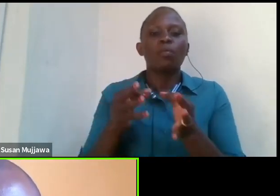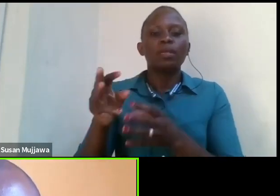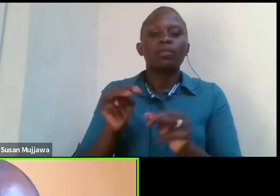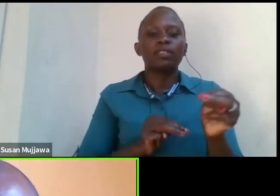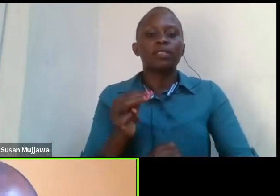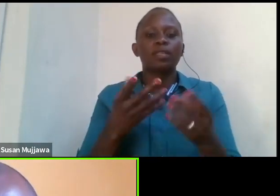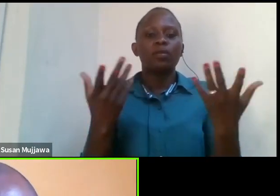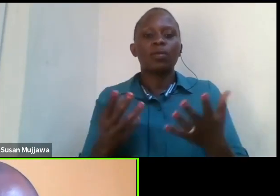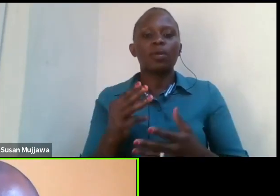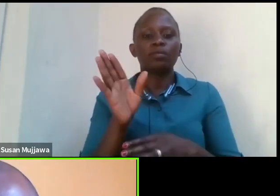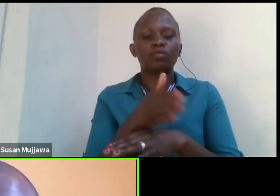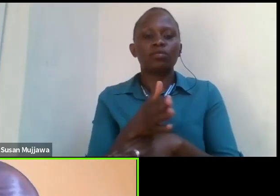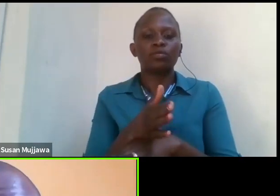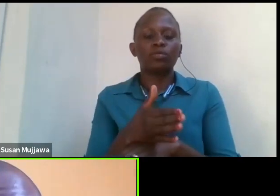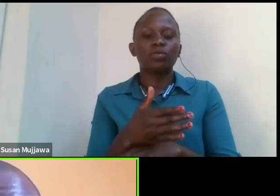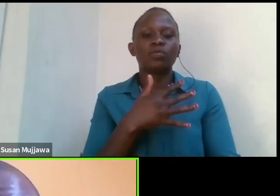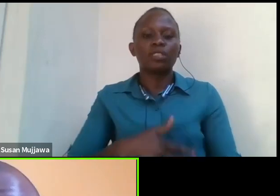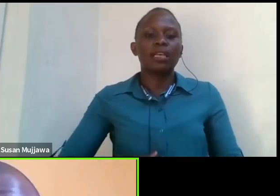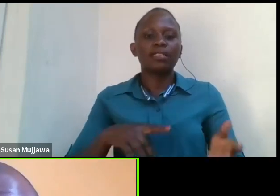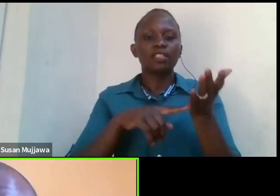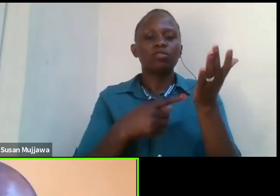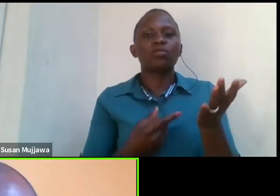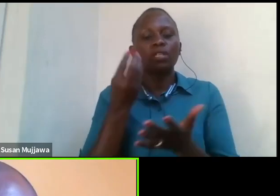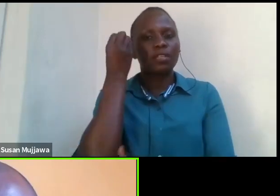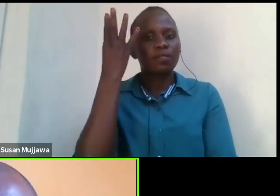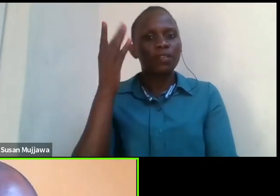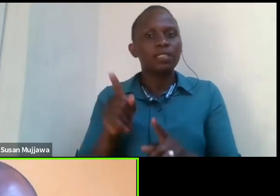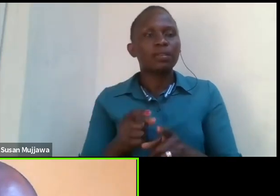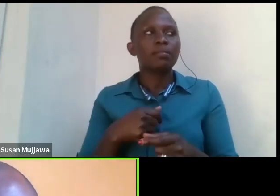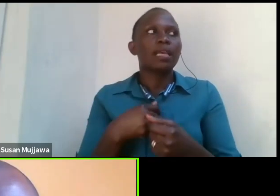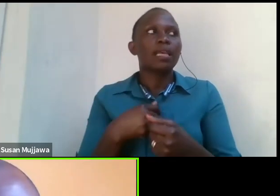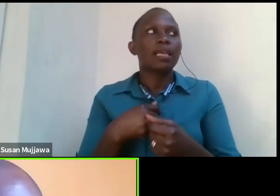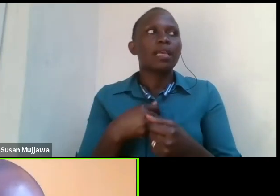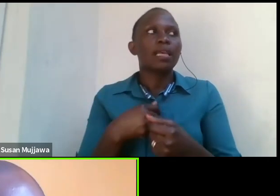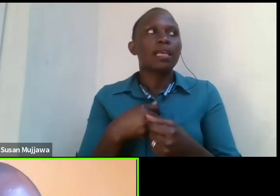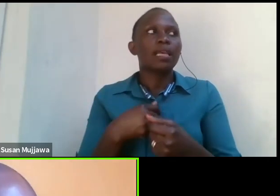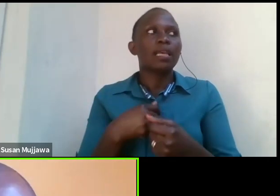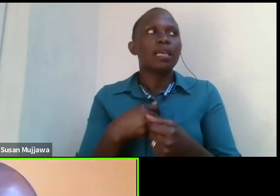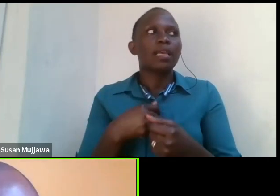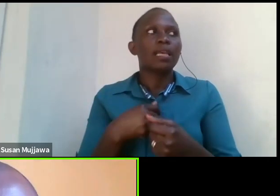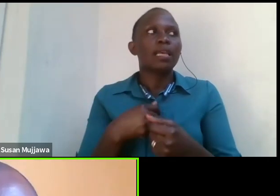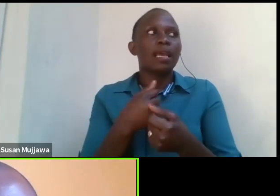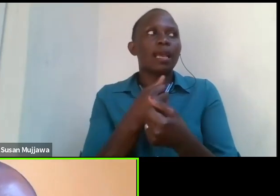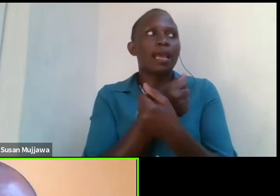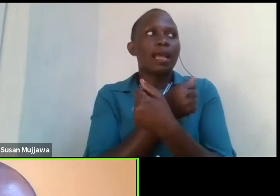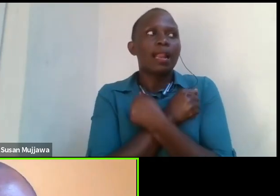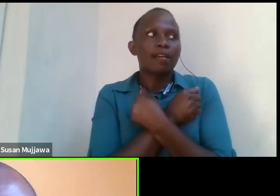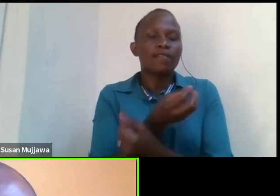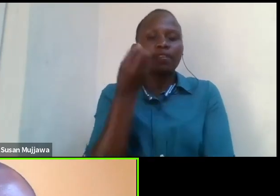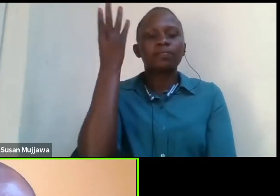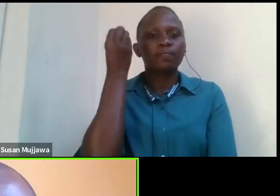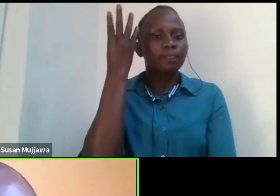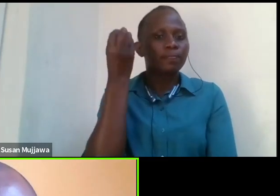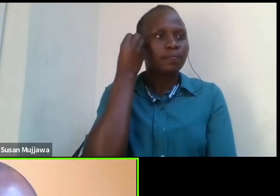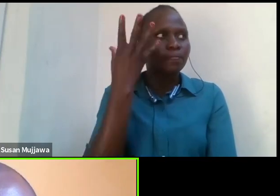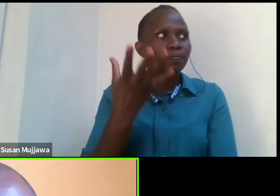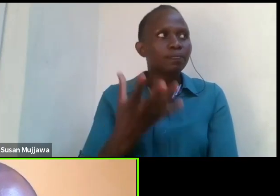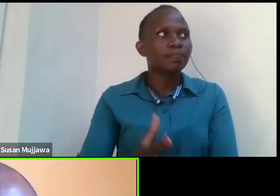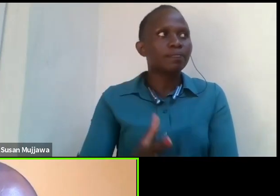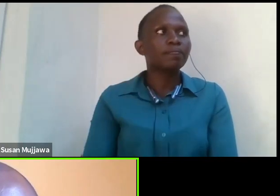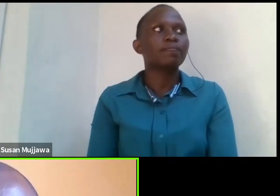Technology and Innovation. I'm also an innovator, a researcher, and an entrepreneur because I realized for